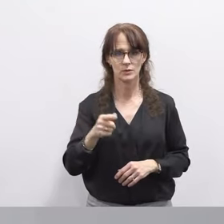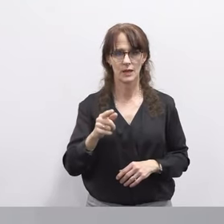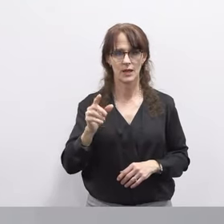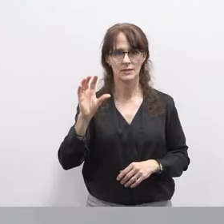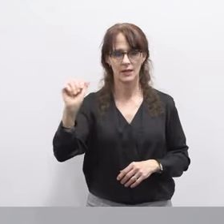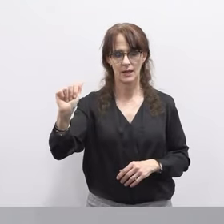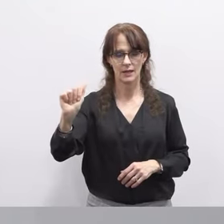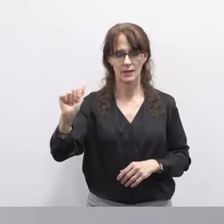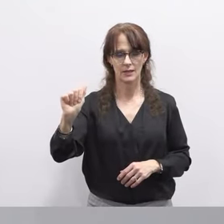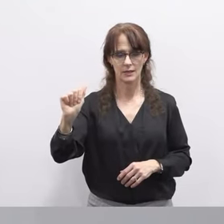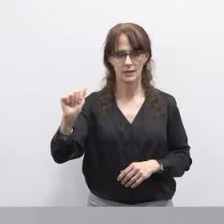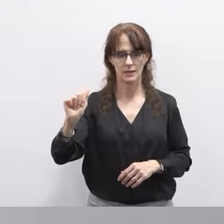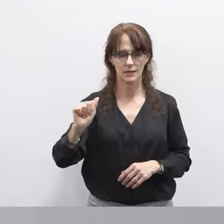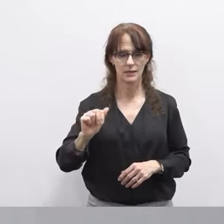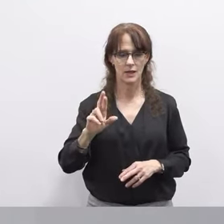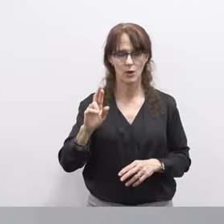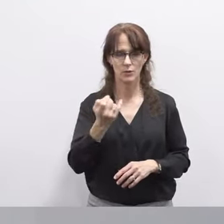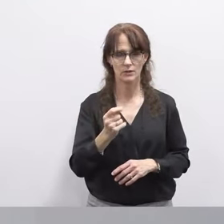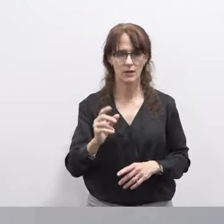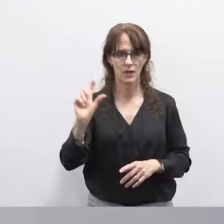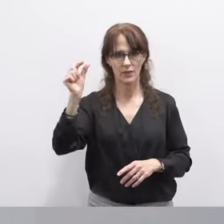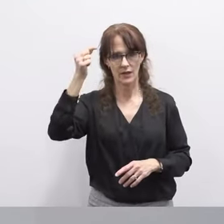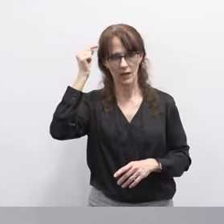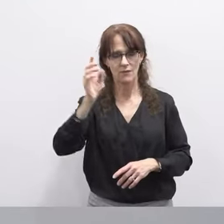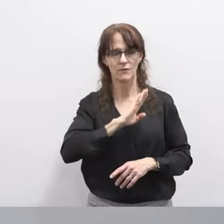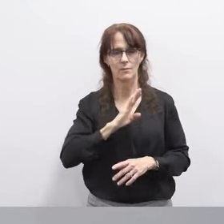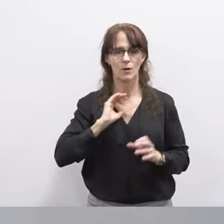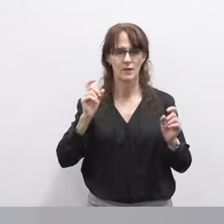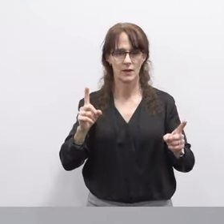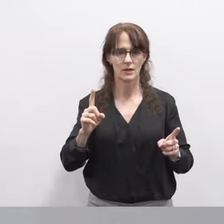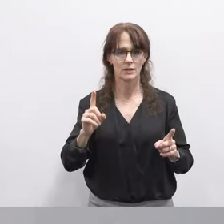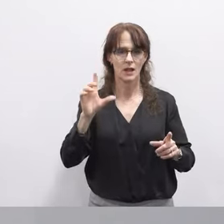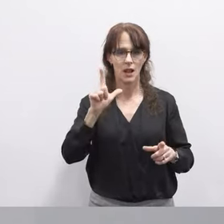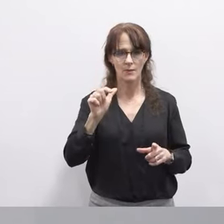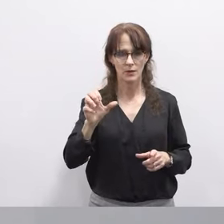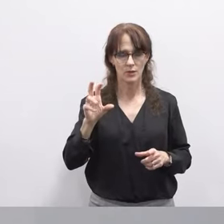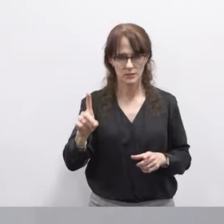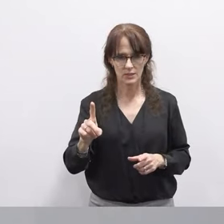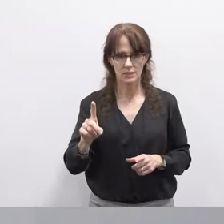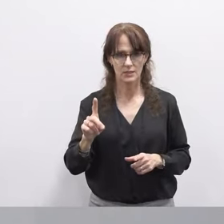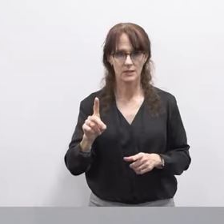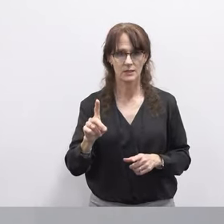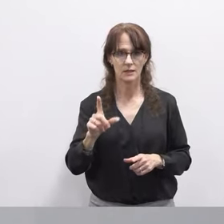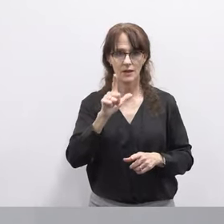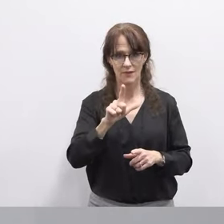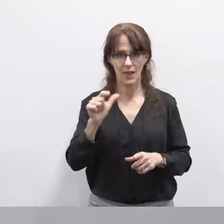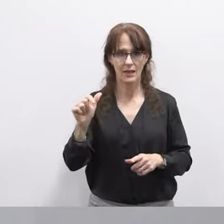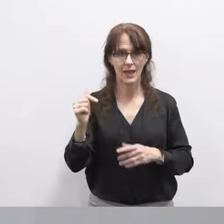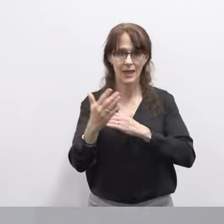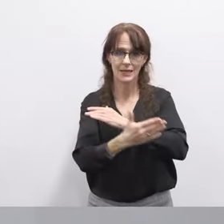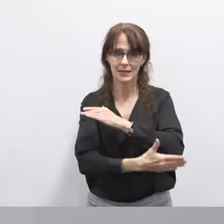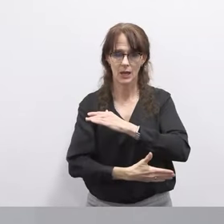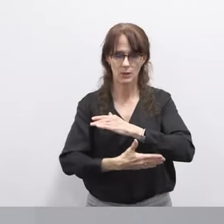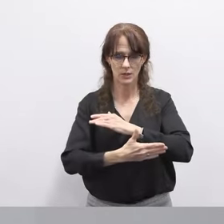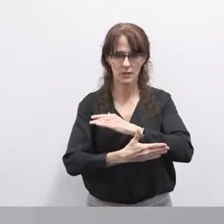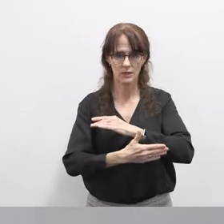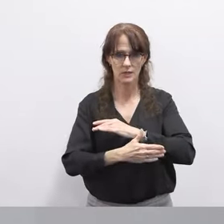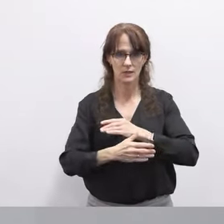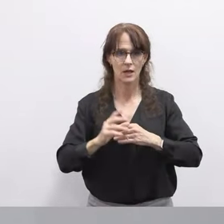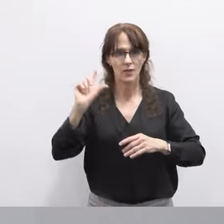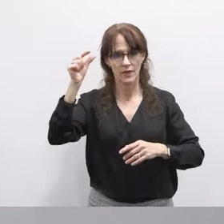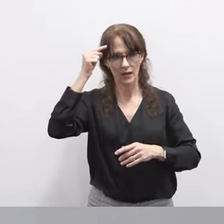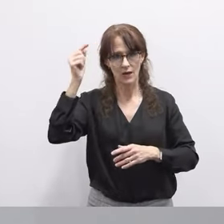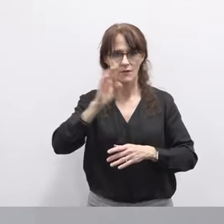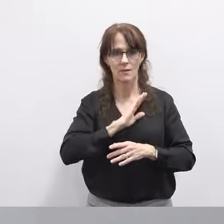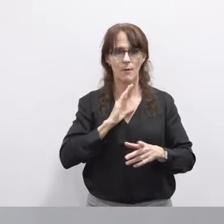011922-A, resolution of the Governing Board of Education of Long Beach Unified School District of Los Angeles County, ordering a governing